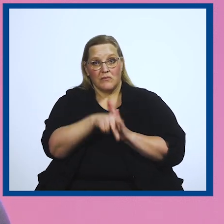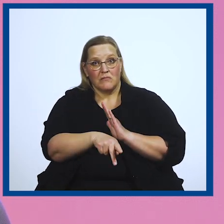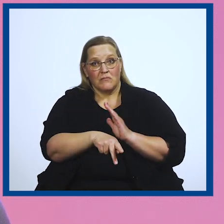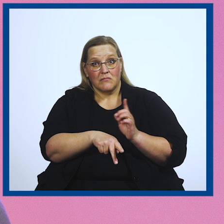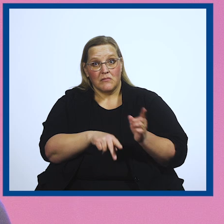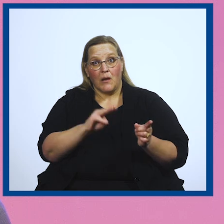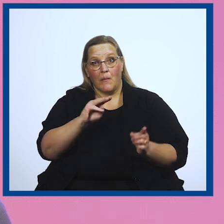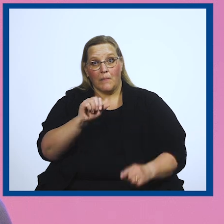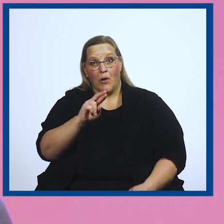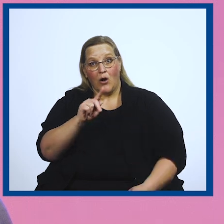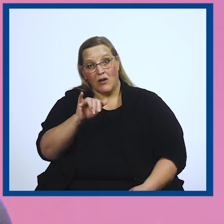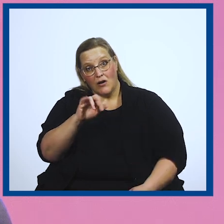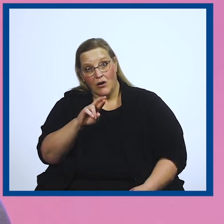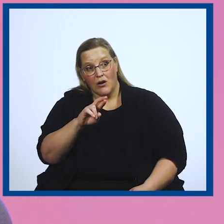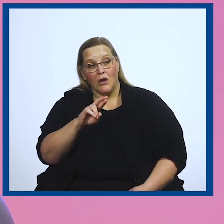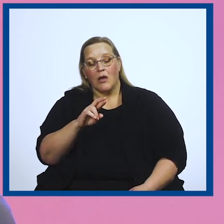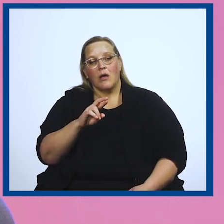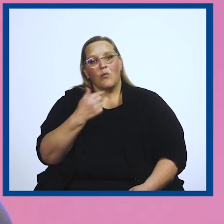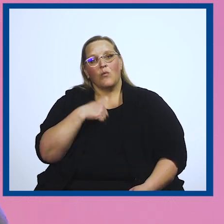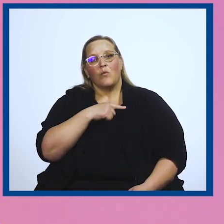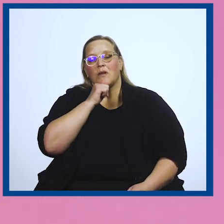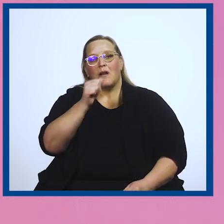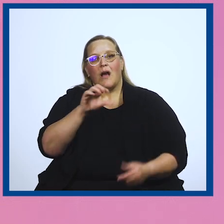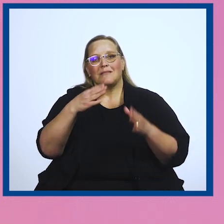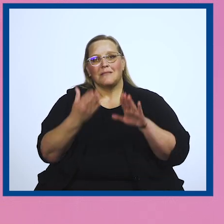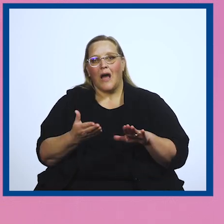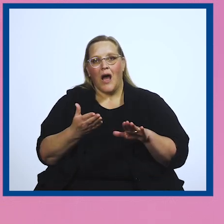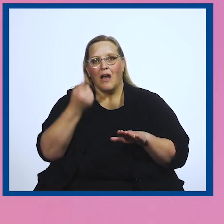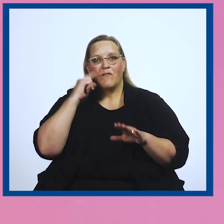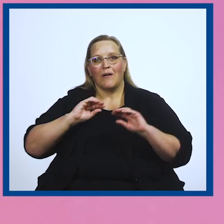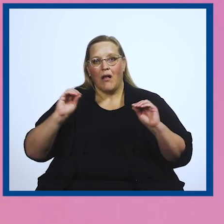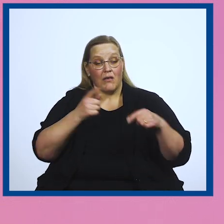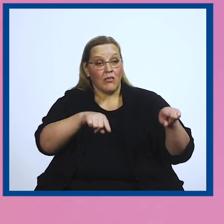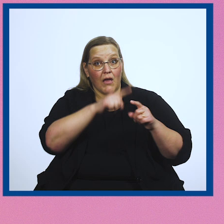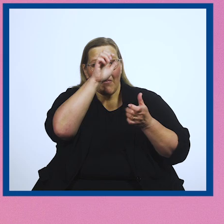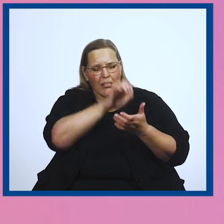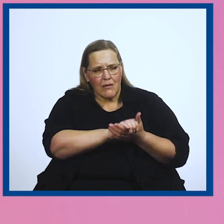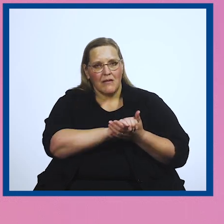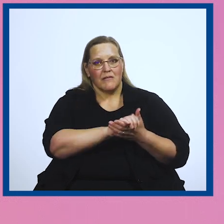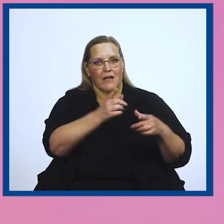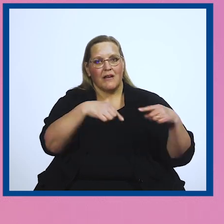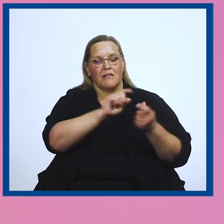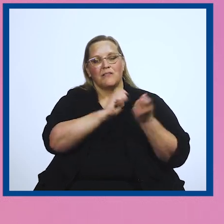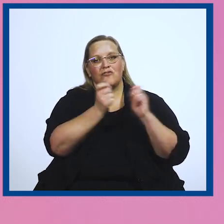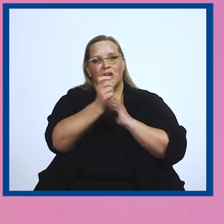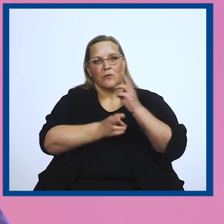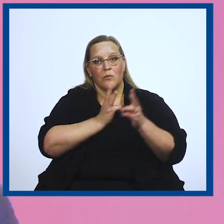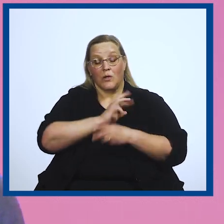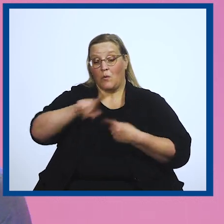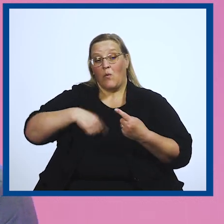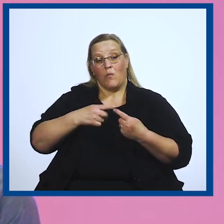for a lie, my friend. They believed it and they changed the world. The moment they realized that Christ had